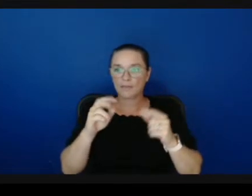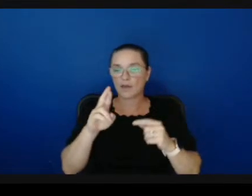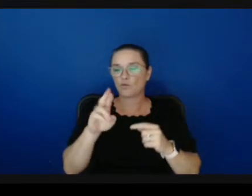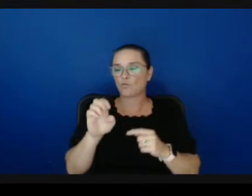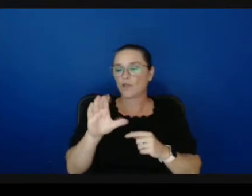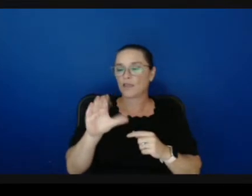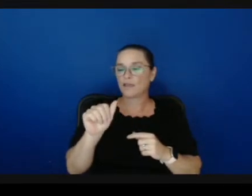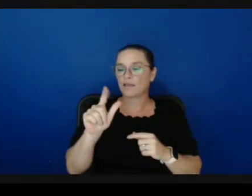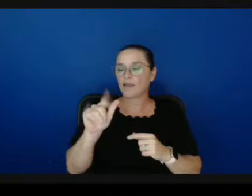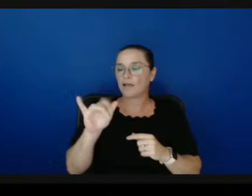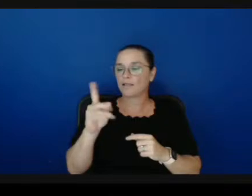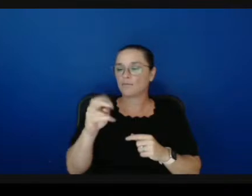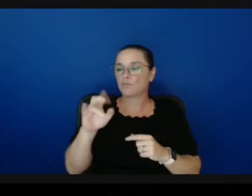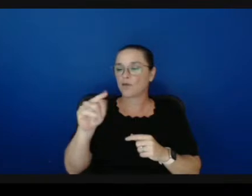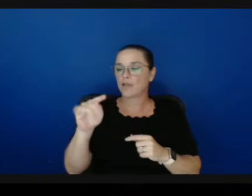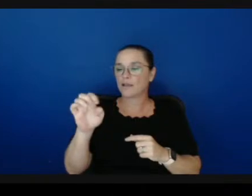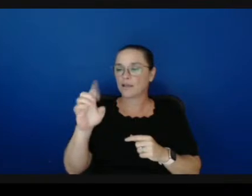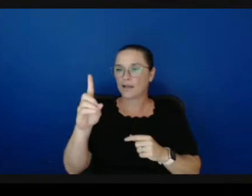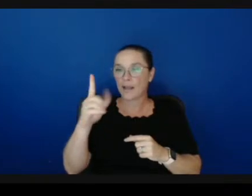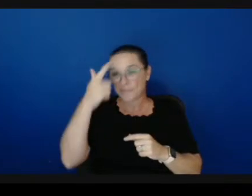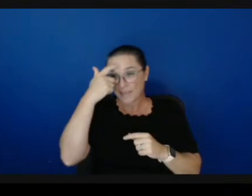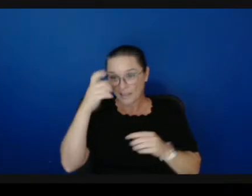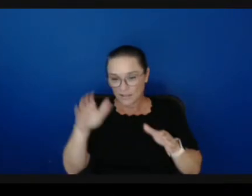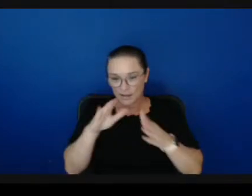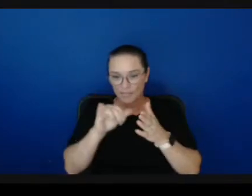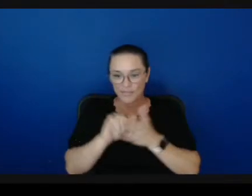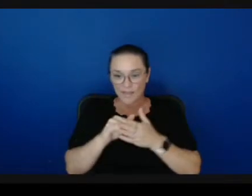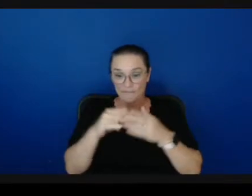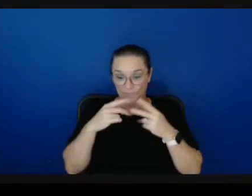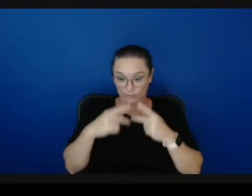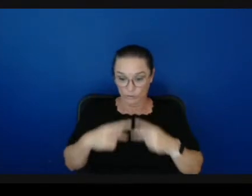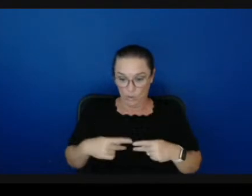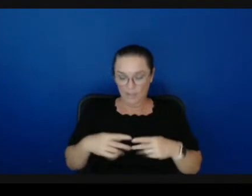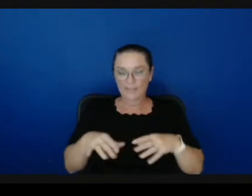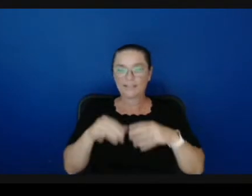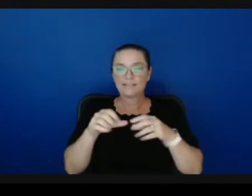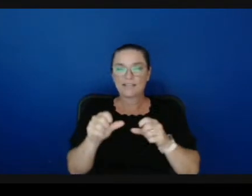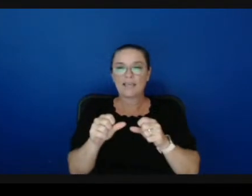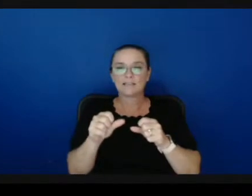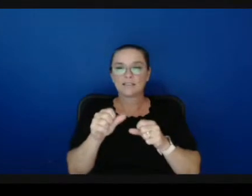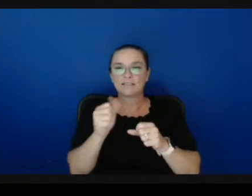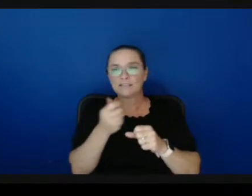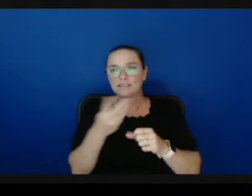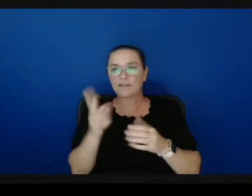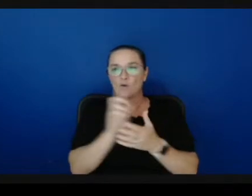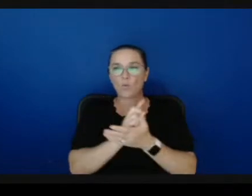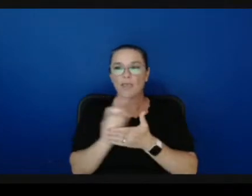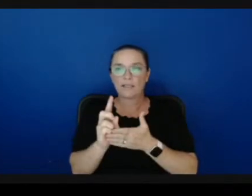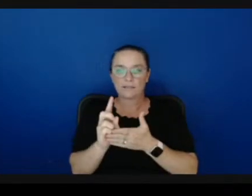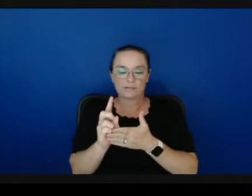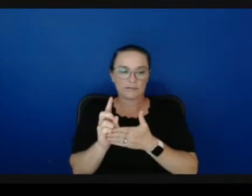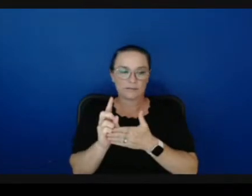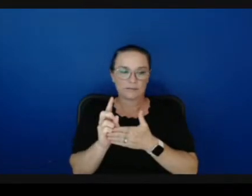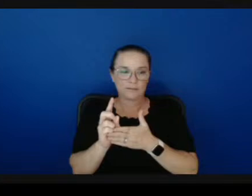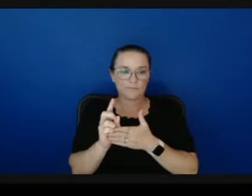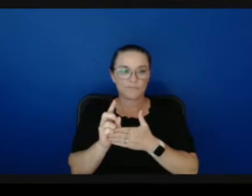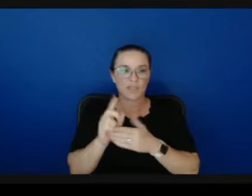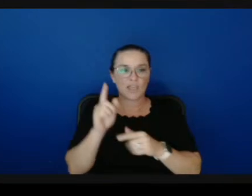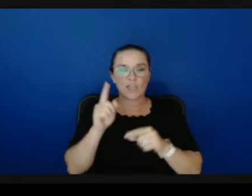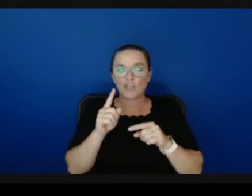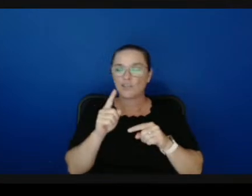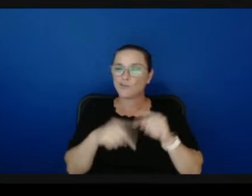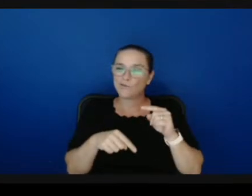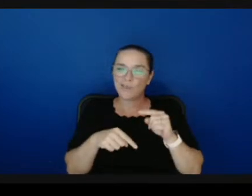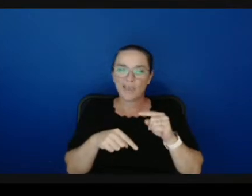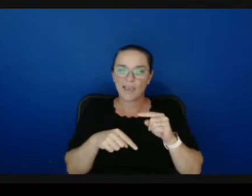done physically, that requires several weeks for the signal to recover. And so you can't look at the exact